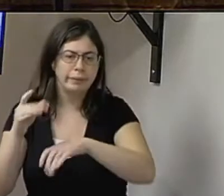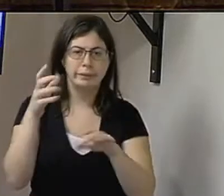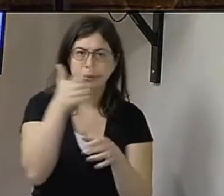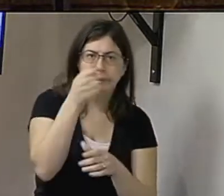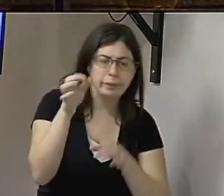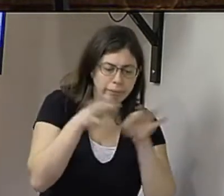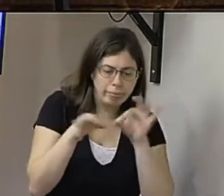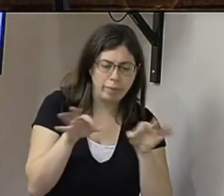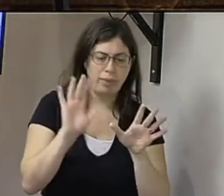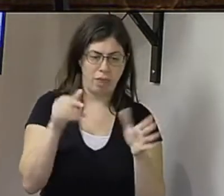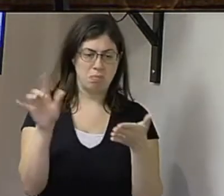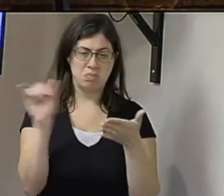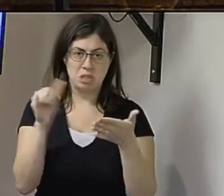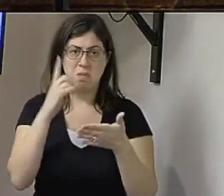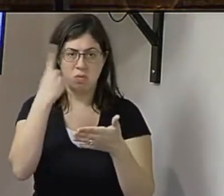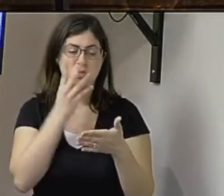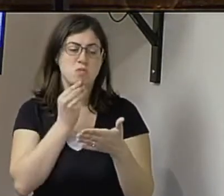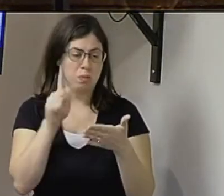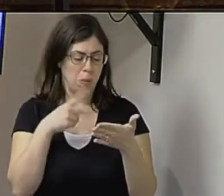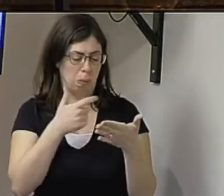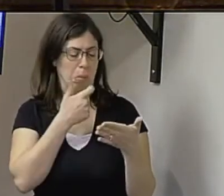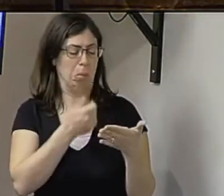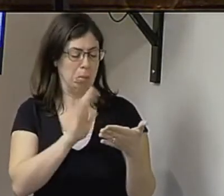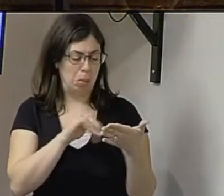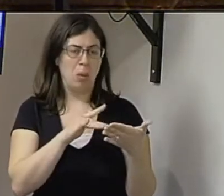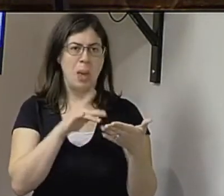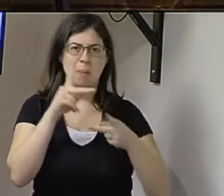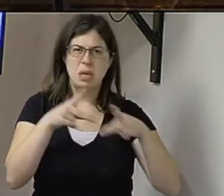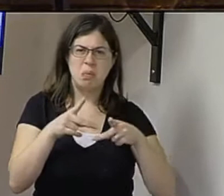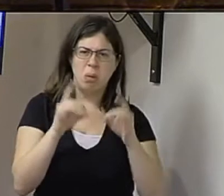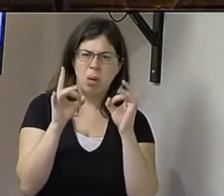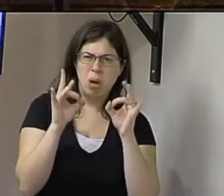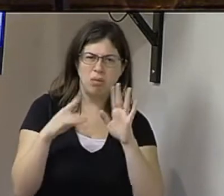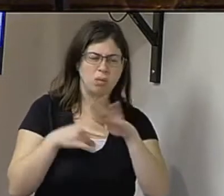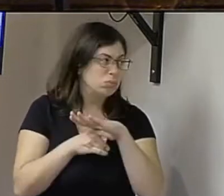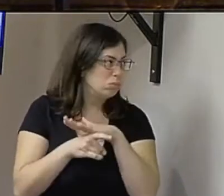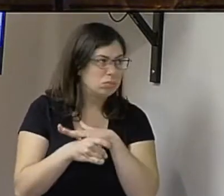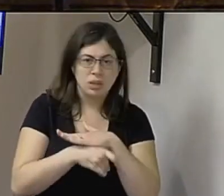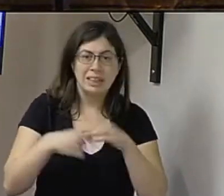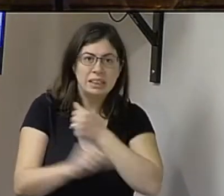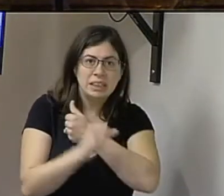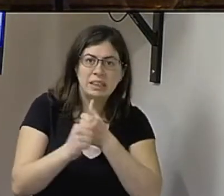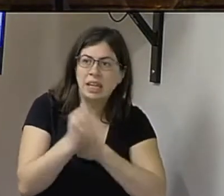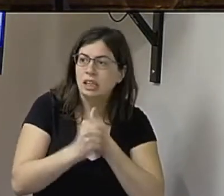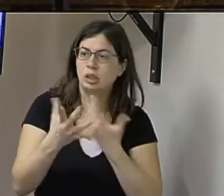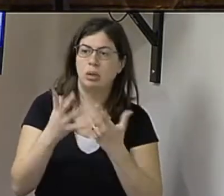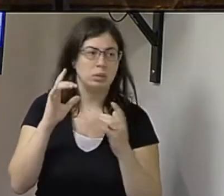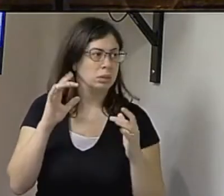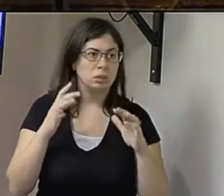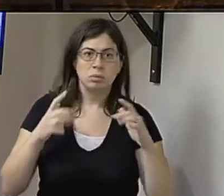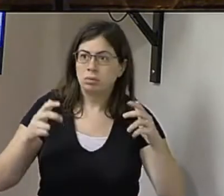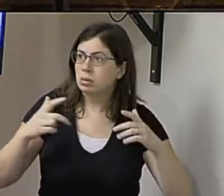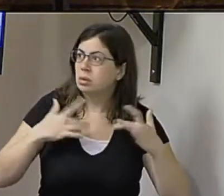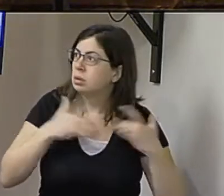that's what it would have been like for them as well. We're going to read about people who are cruel, and there's going to be constant danger and paranoia and secrets and all